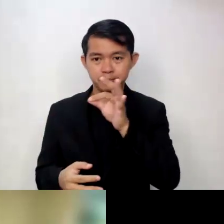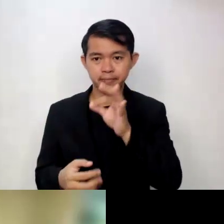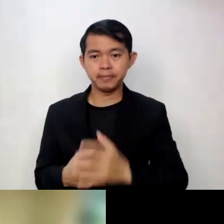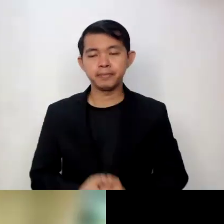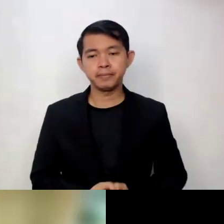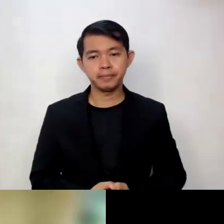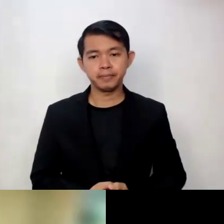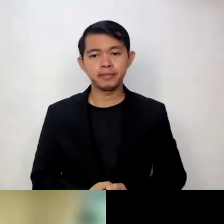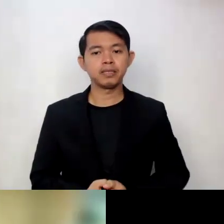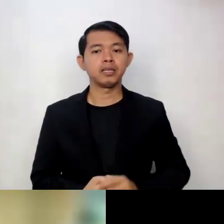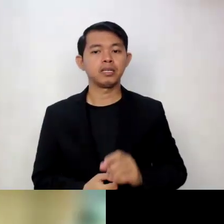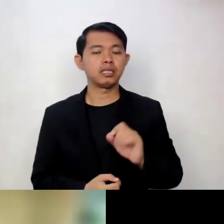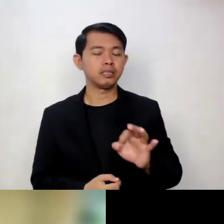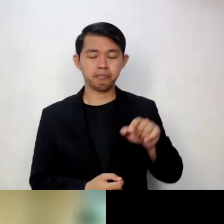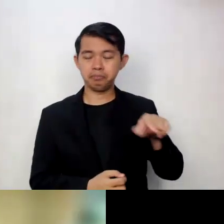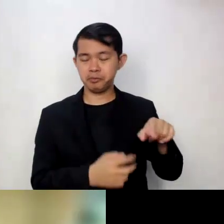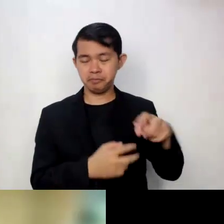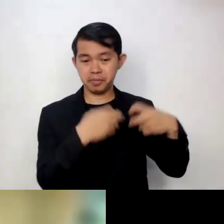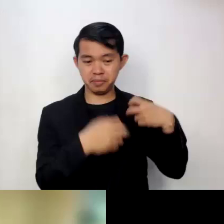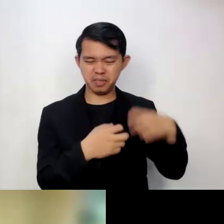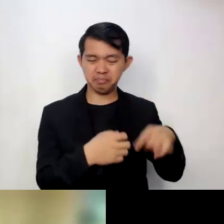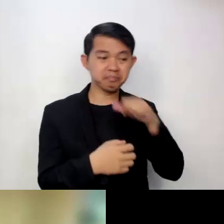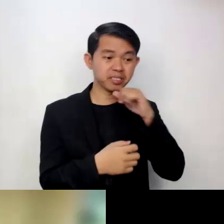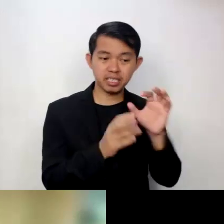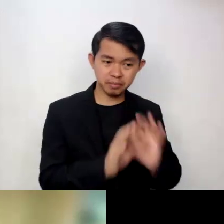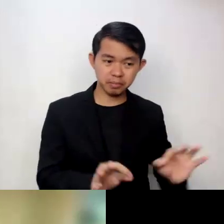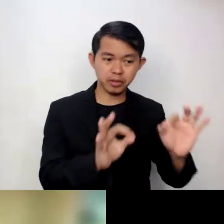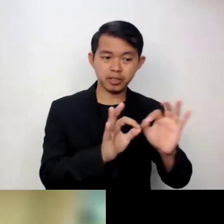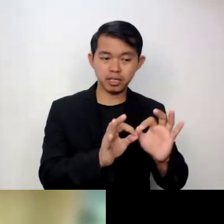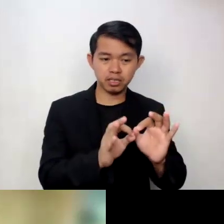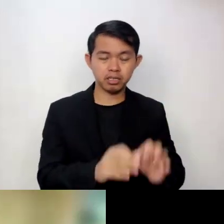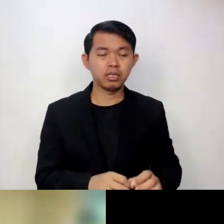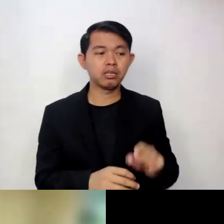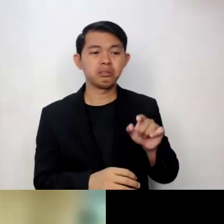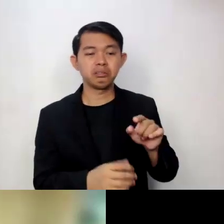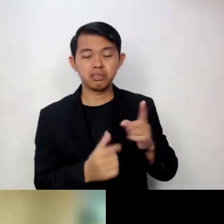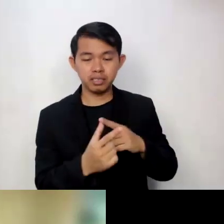ito ay hindi important, sino yung mag-iisip sa kanila? Sino yung